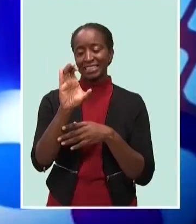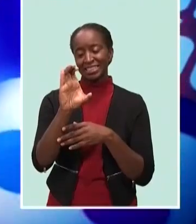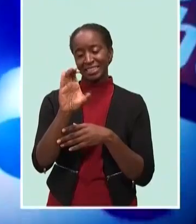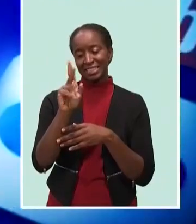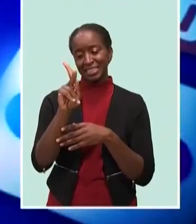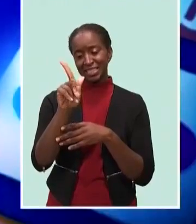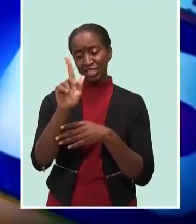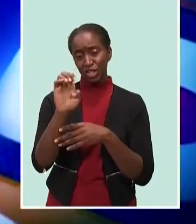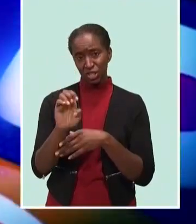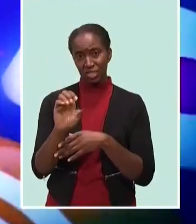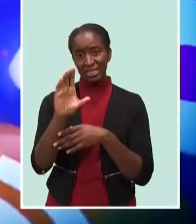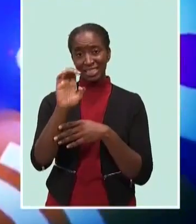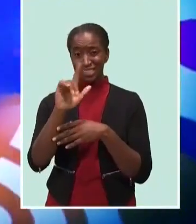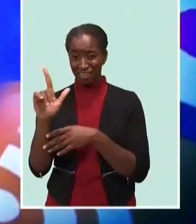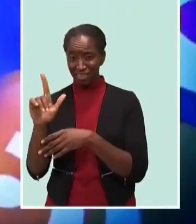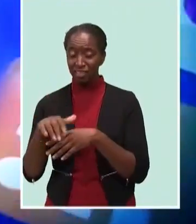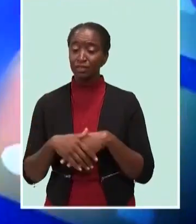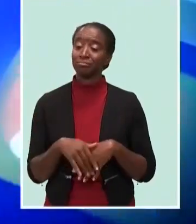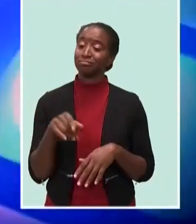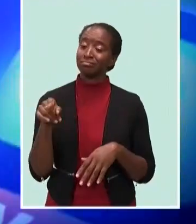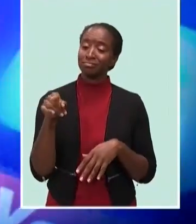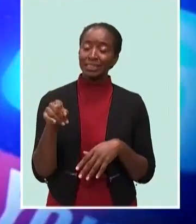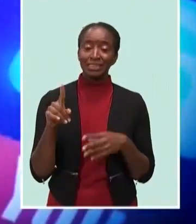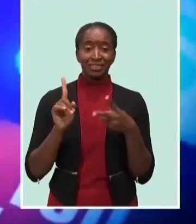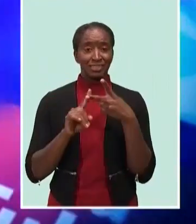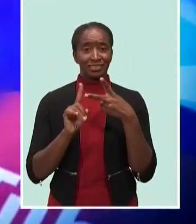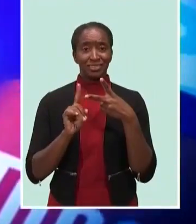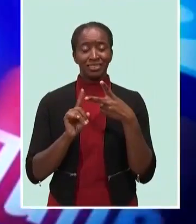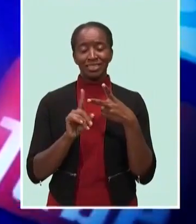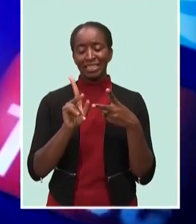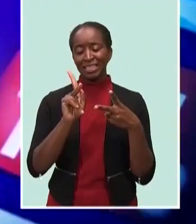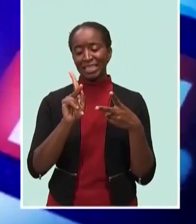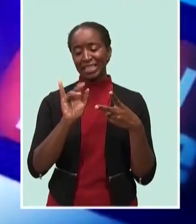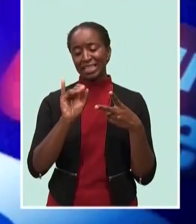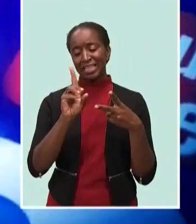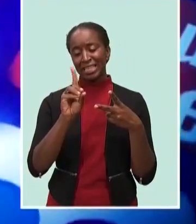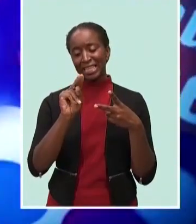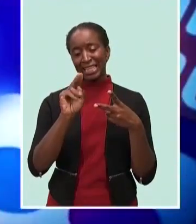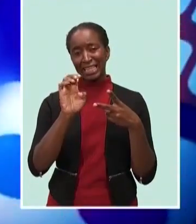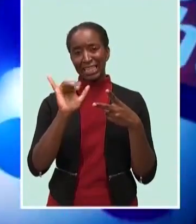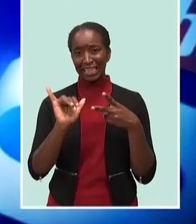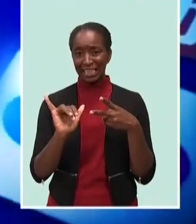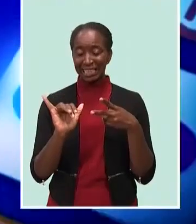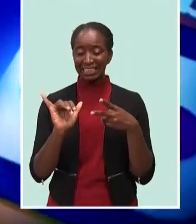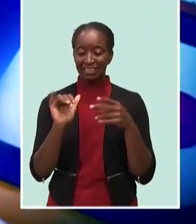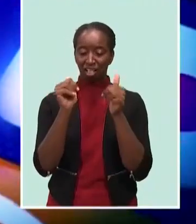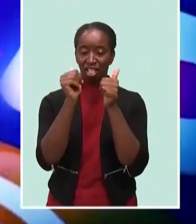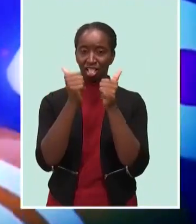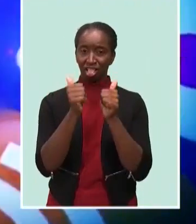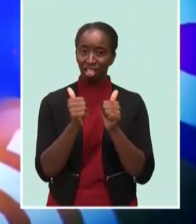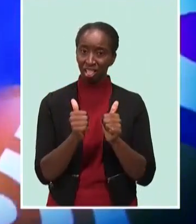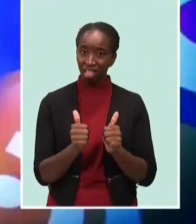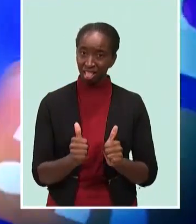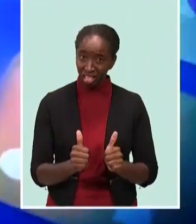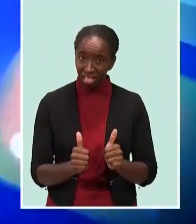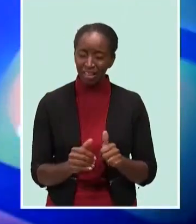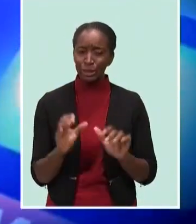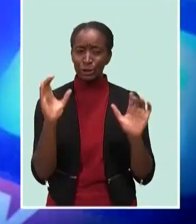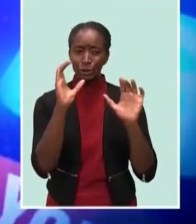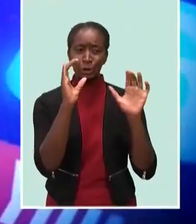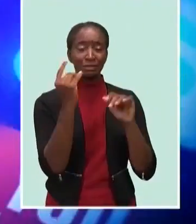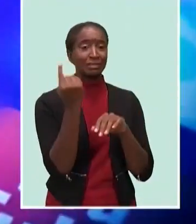disorder. Now, the monthly treatment he's been getting is no longer working, and they're desperately searching for a kidney